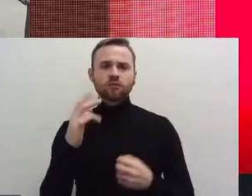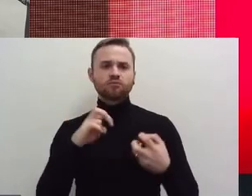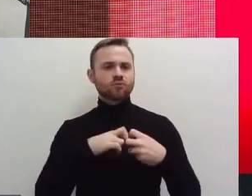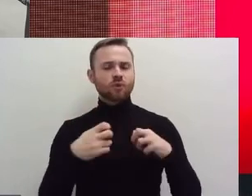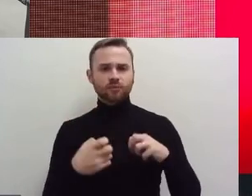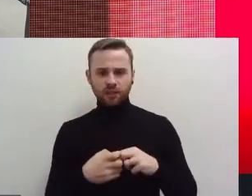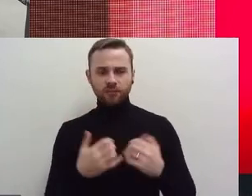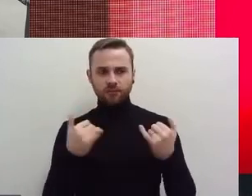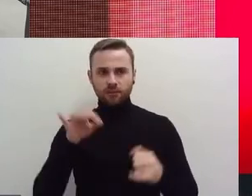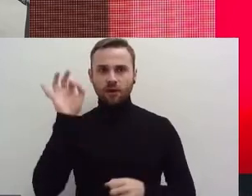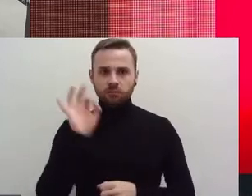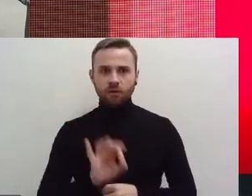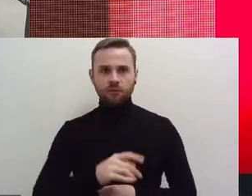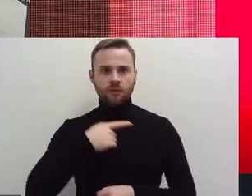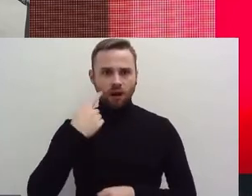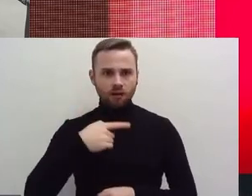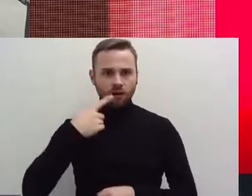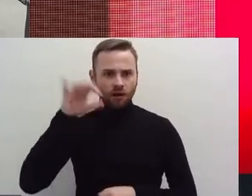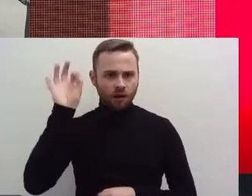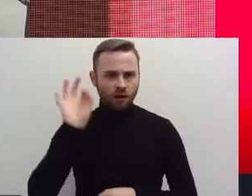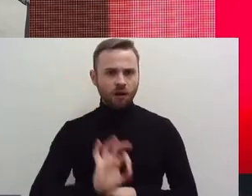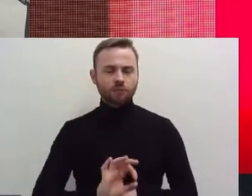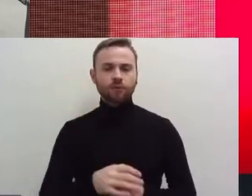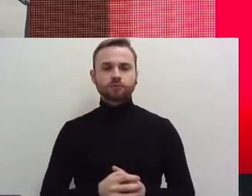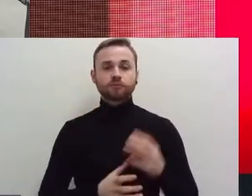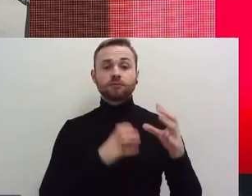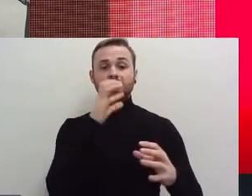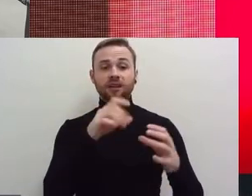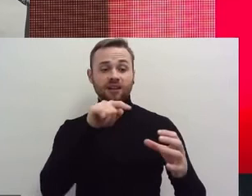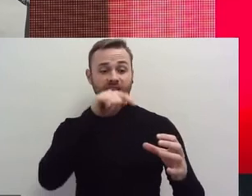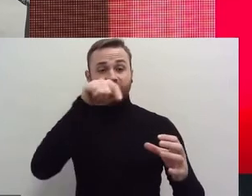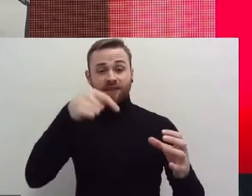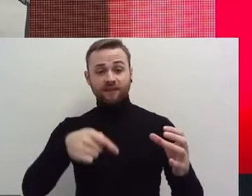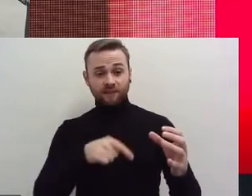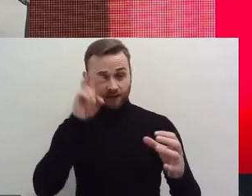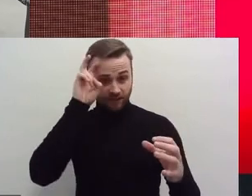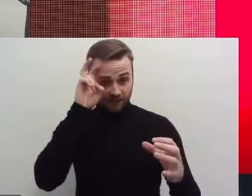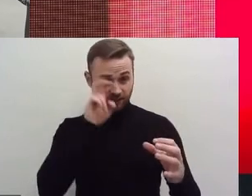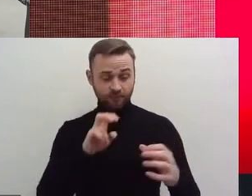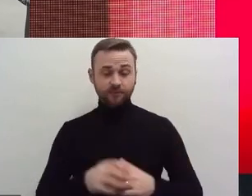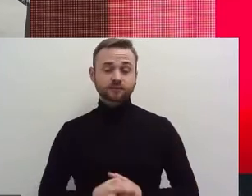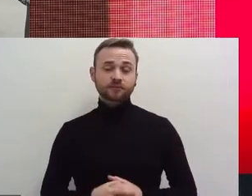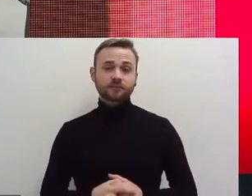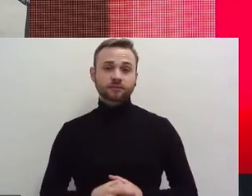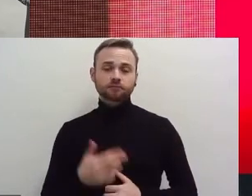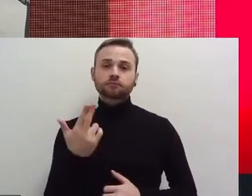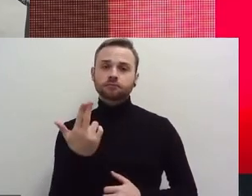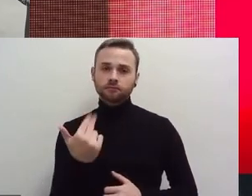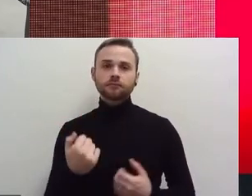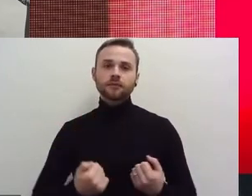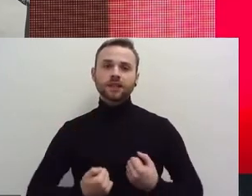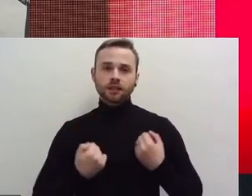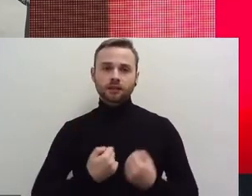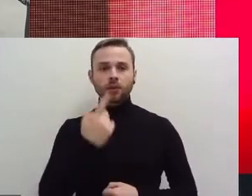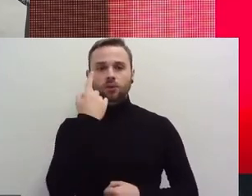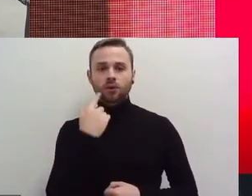more means employed to create a better environment for mental health. There are troubles with the